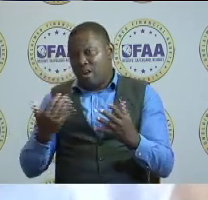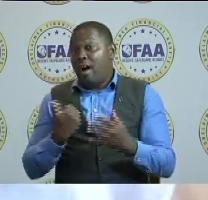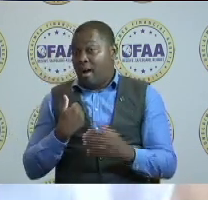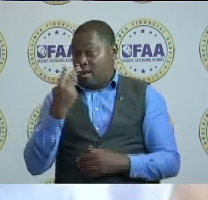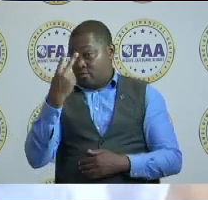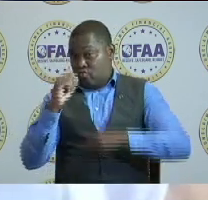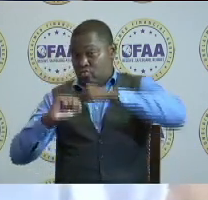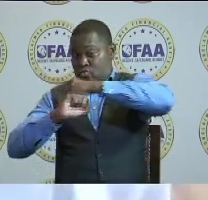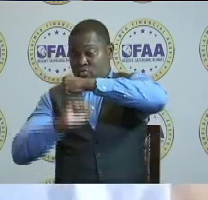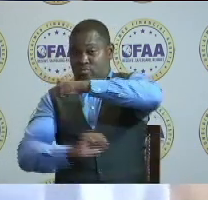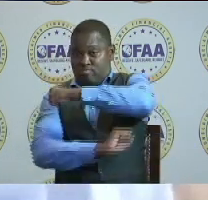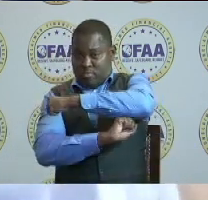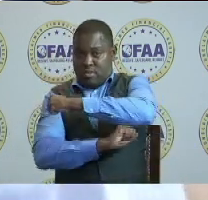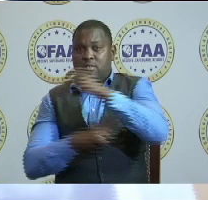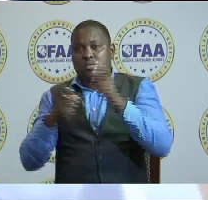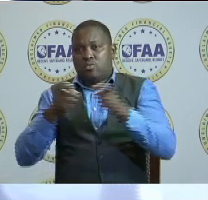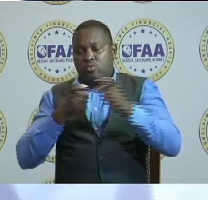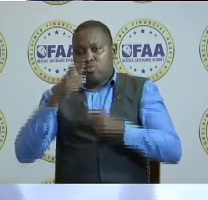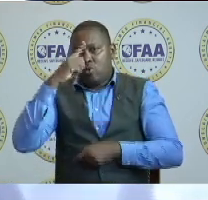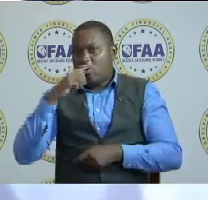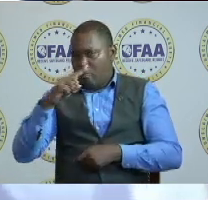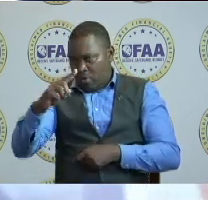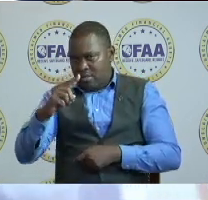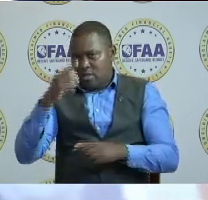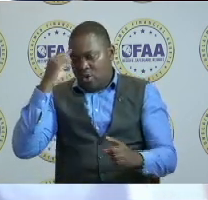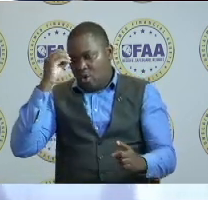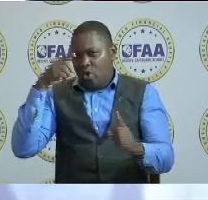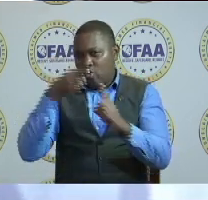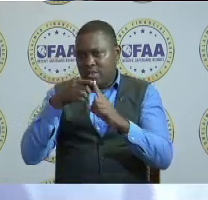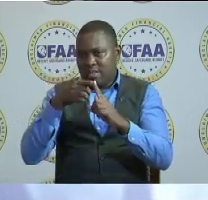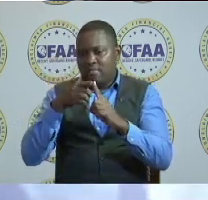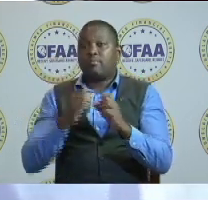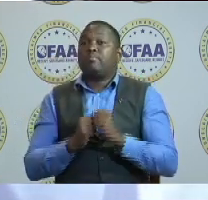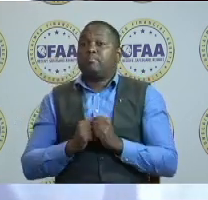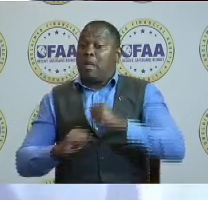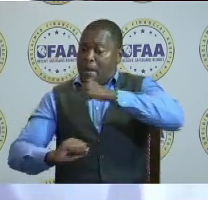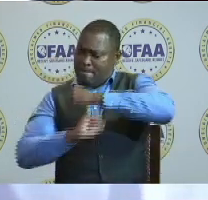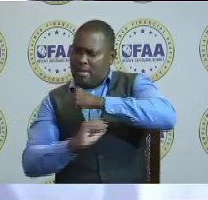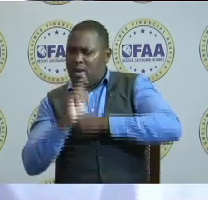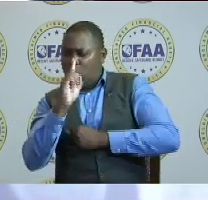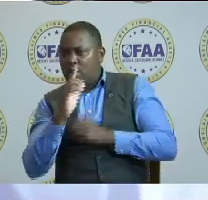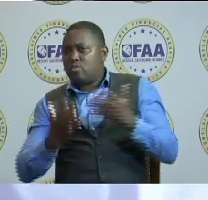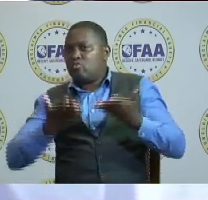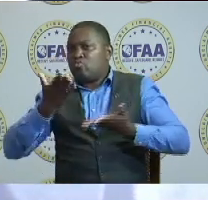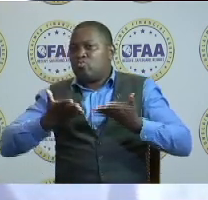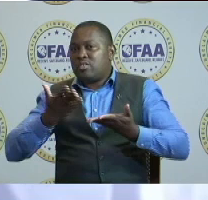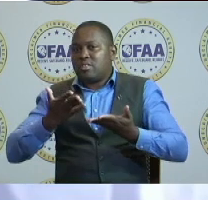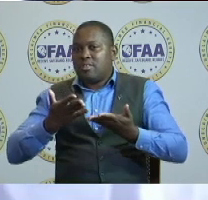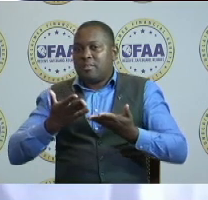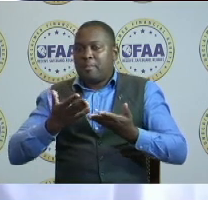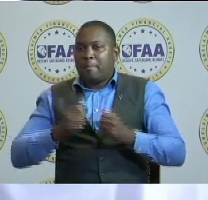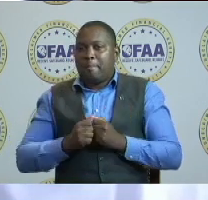that govern the policy objectives. One pillar is the pillar of receiving. So we call it the